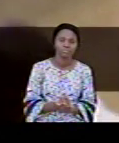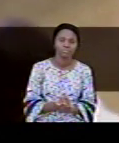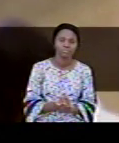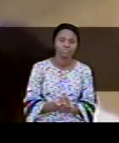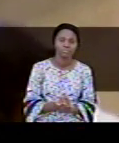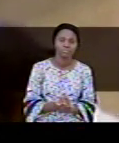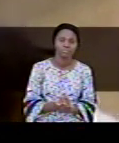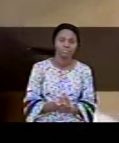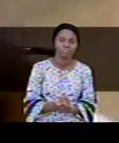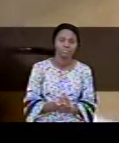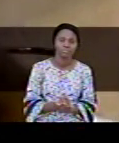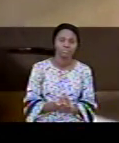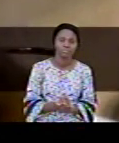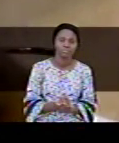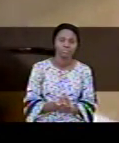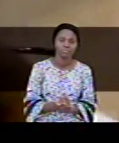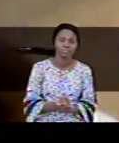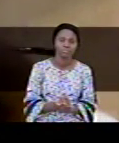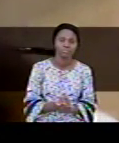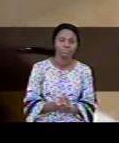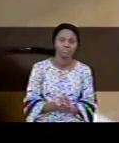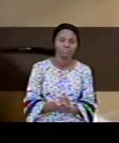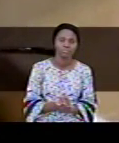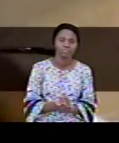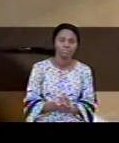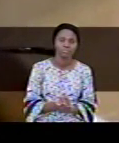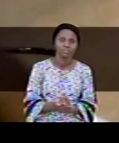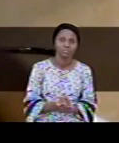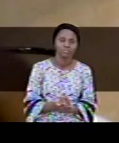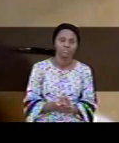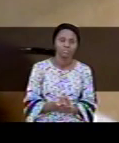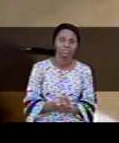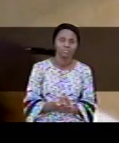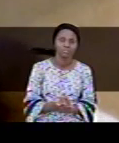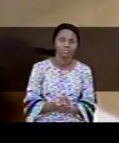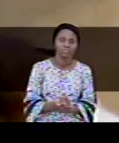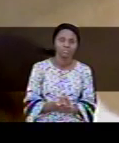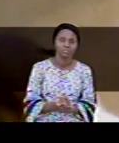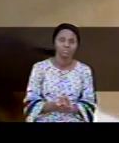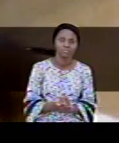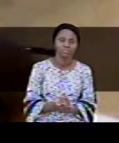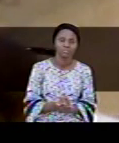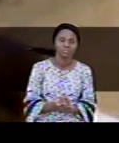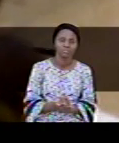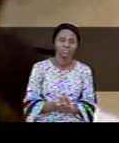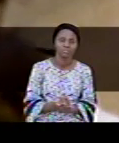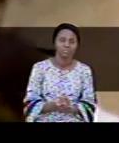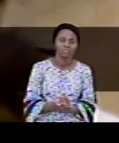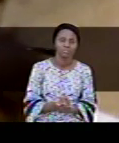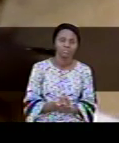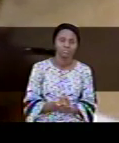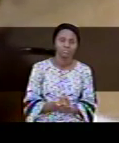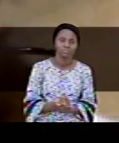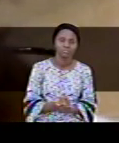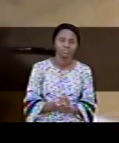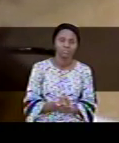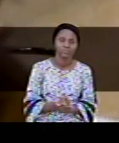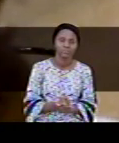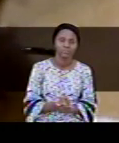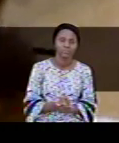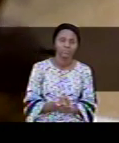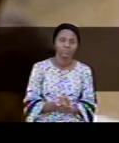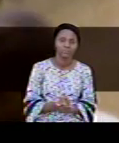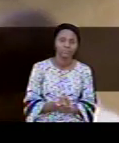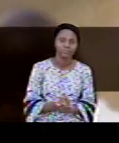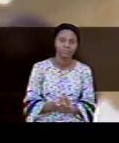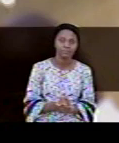is waiting, a yonder bright mansion for me. And soon, when the Spirit made perfect, at home with the Lord I shall